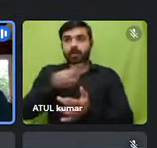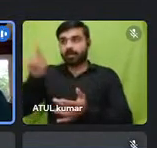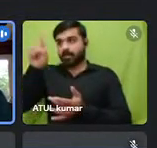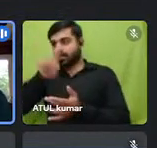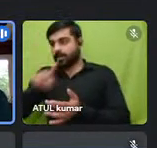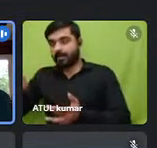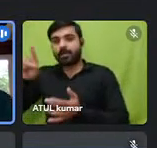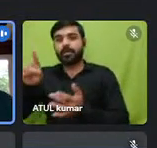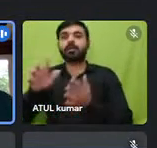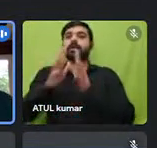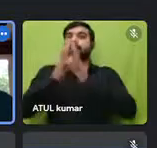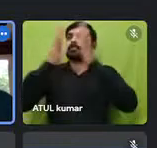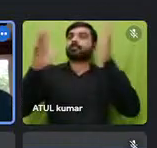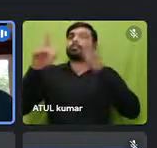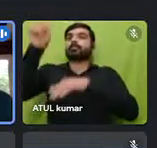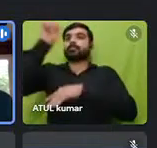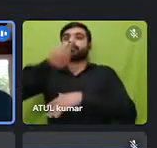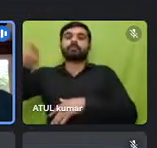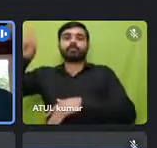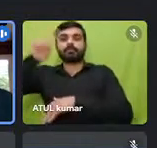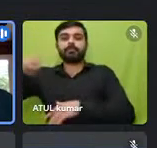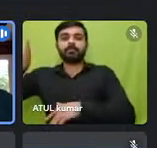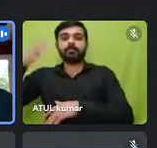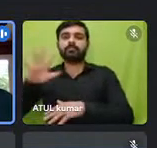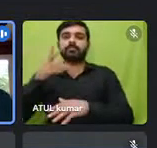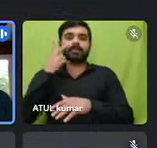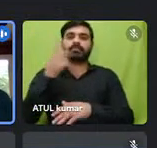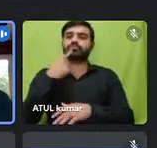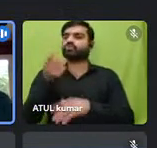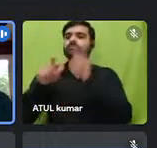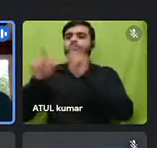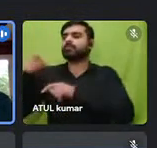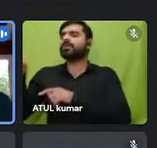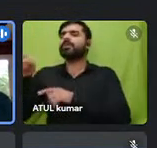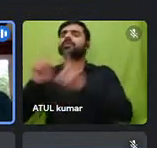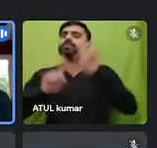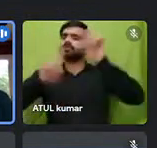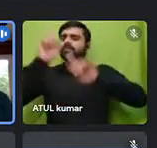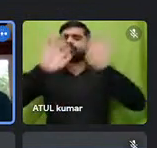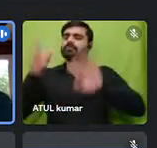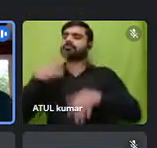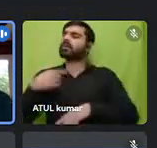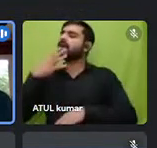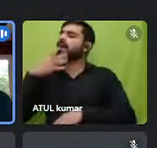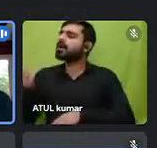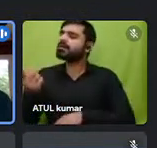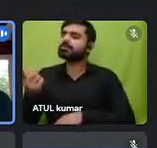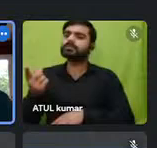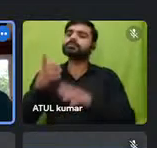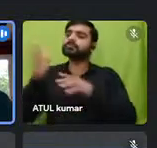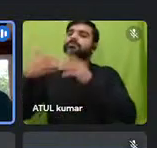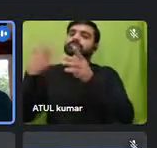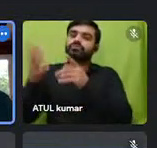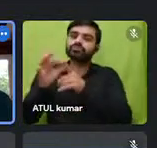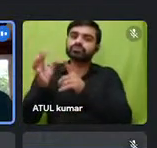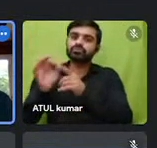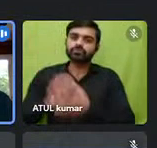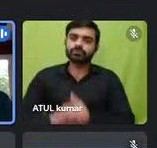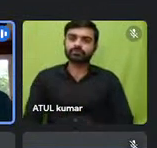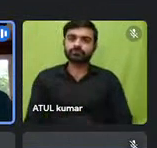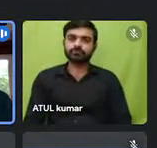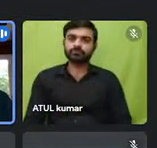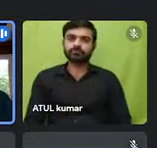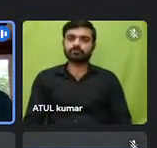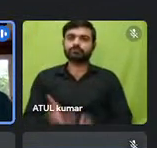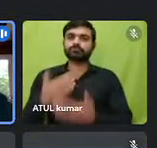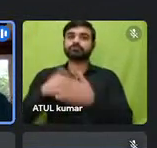the right a large circle. And we didn't say to people to gesture, we just asked them to say what